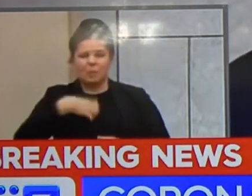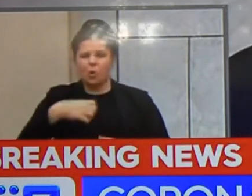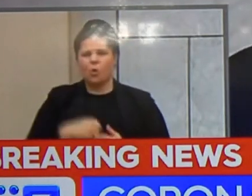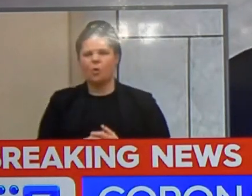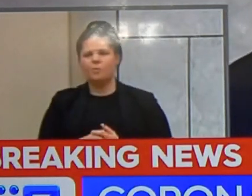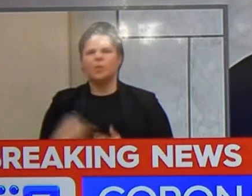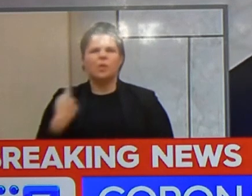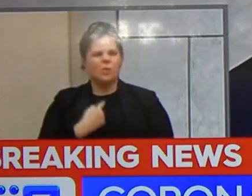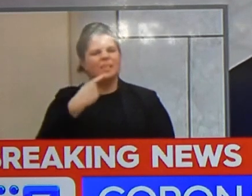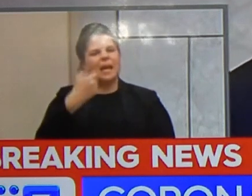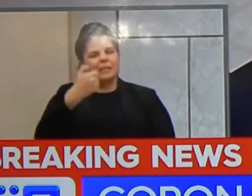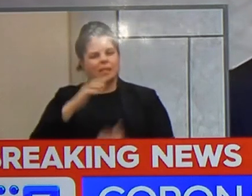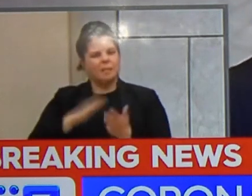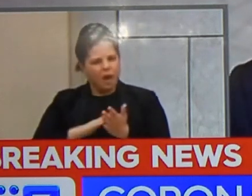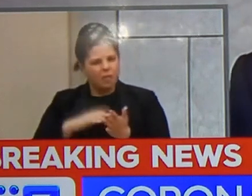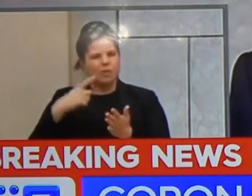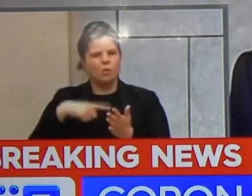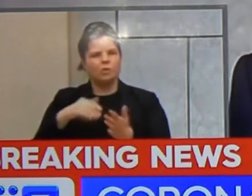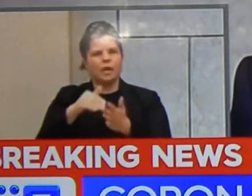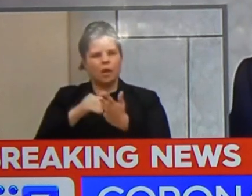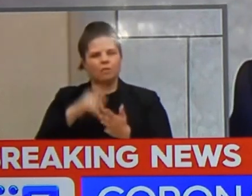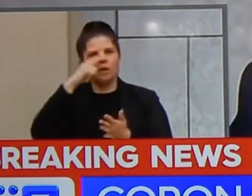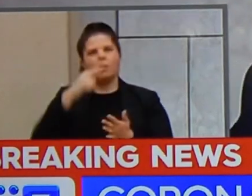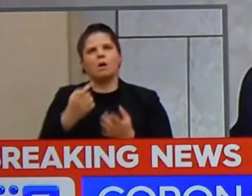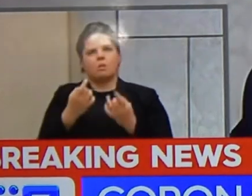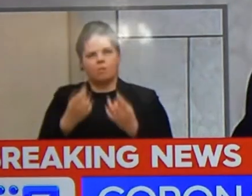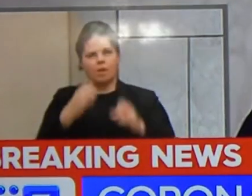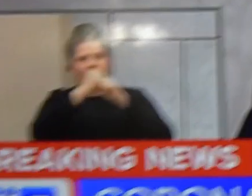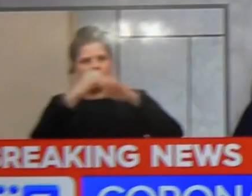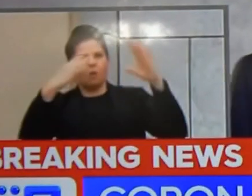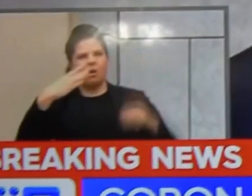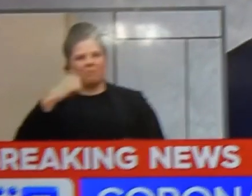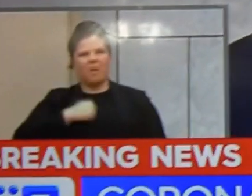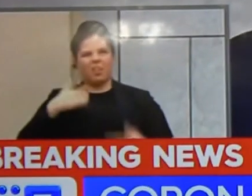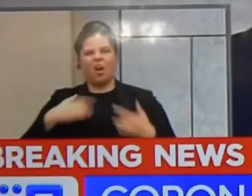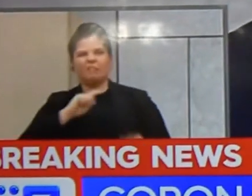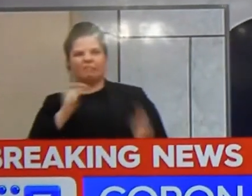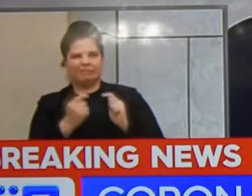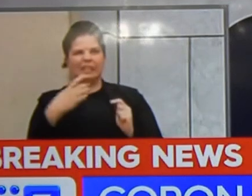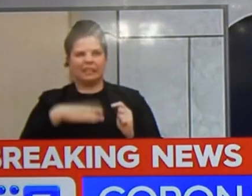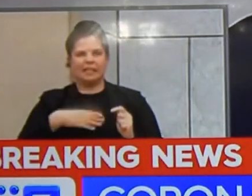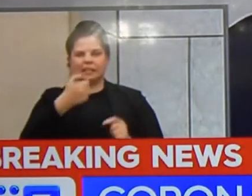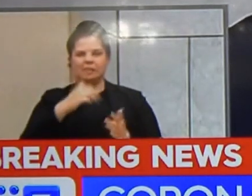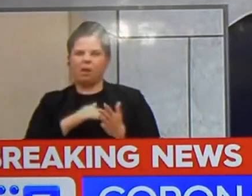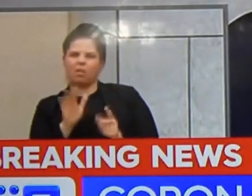people a good indication of what they have to ready themselves in terms of the changes they're making in their daily lives.